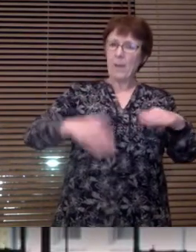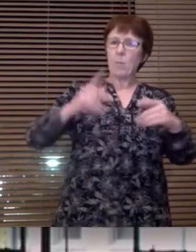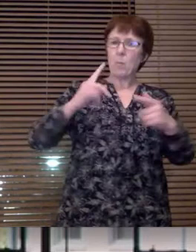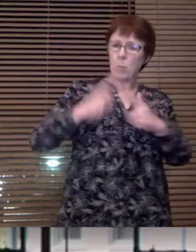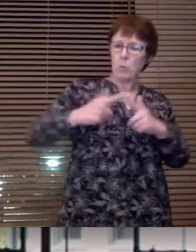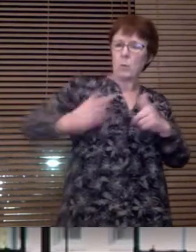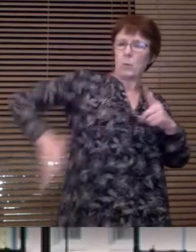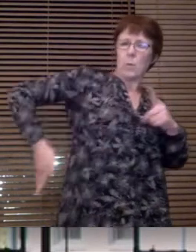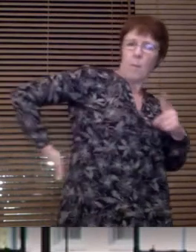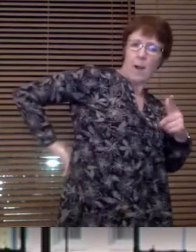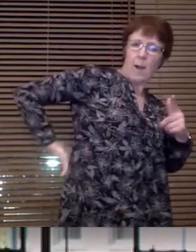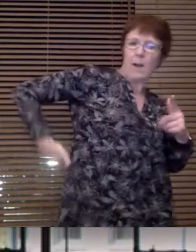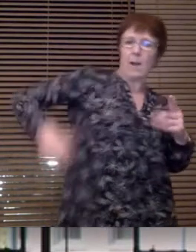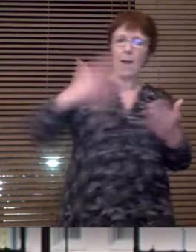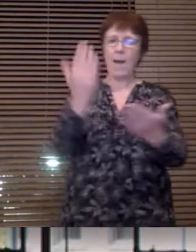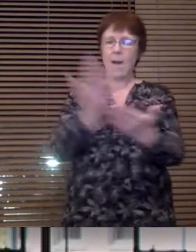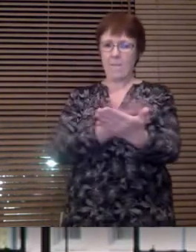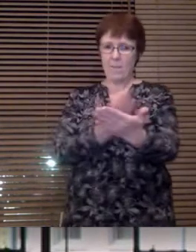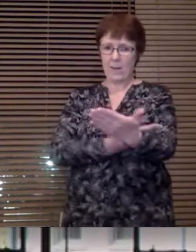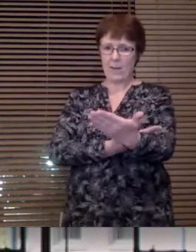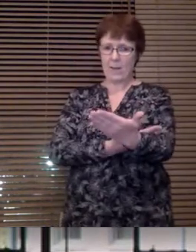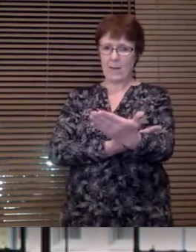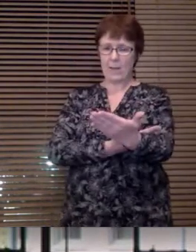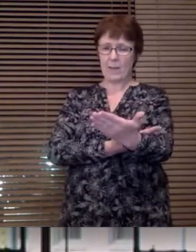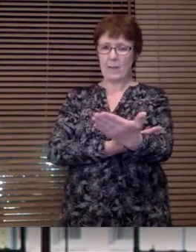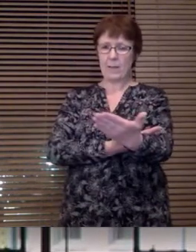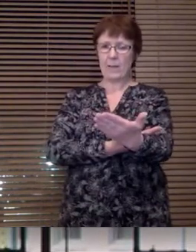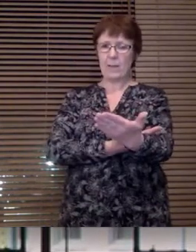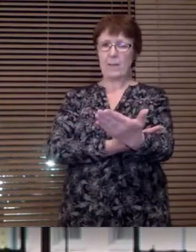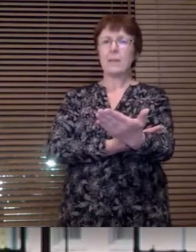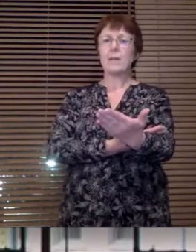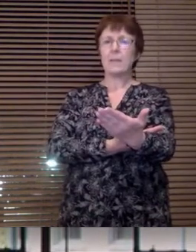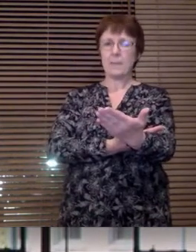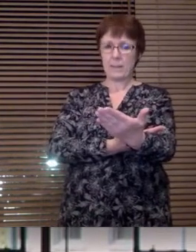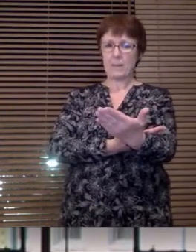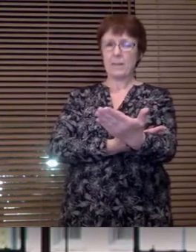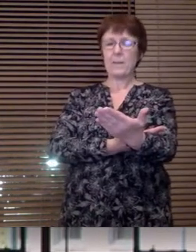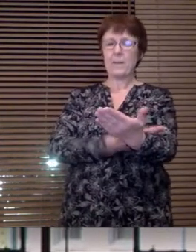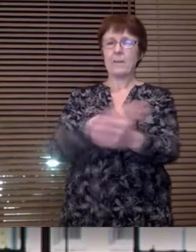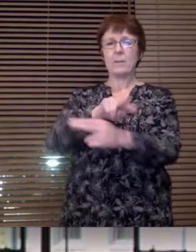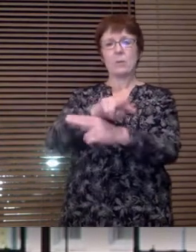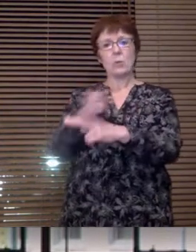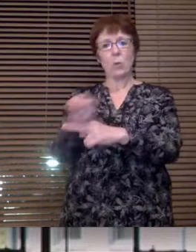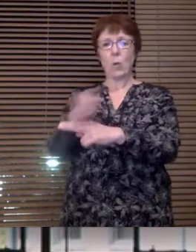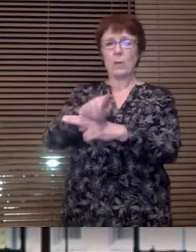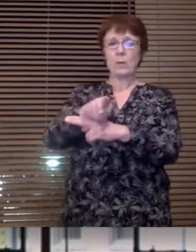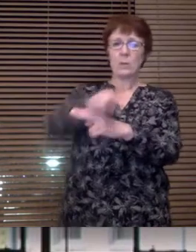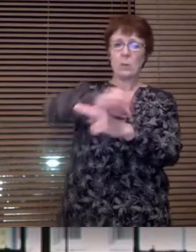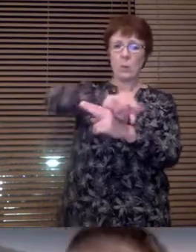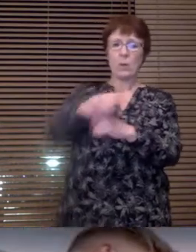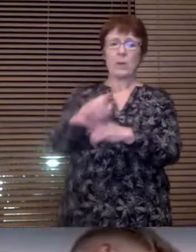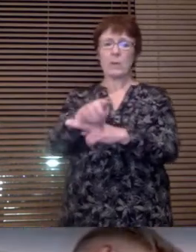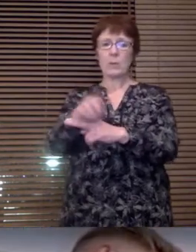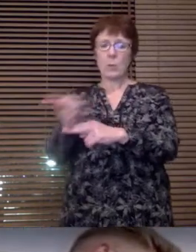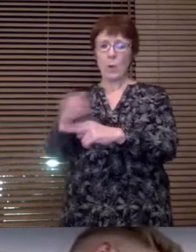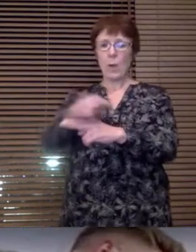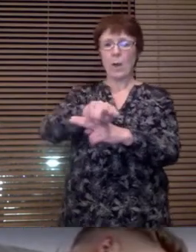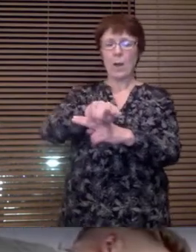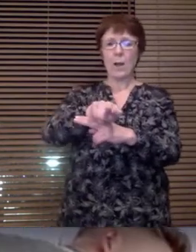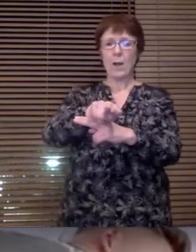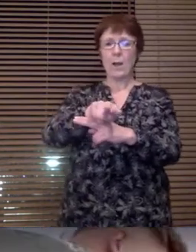back and front and sides. We're going to go back to the plank position. Again, rotate, keeping the back as flat as possible. So